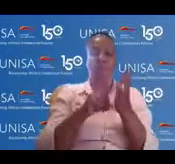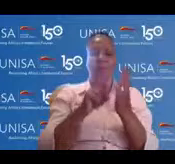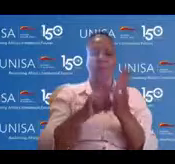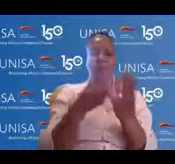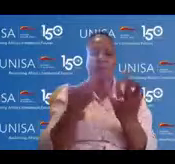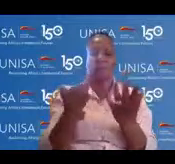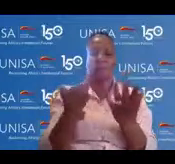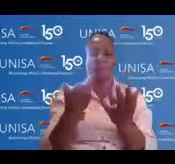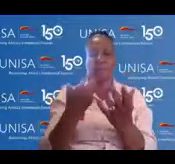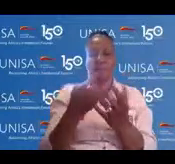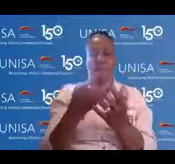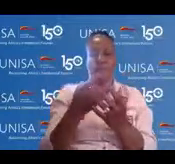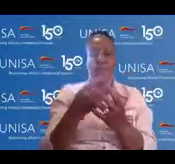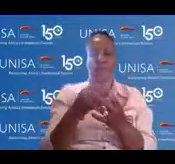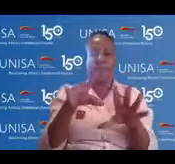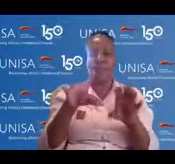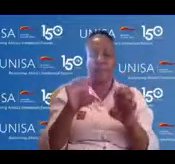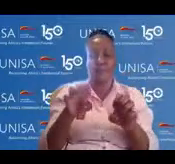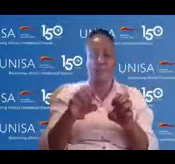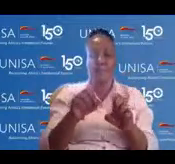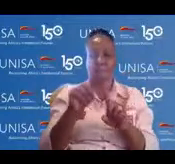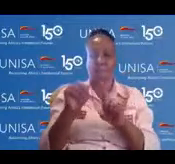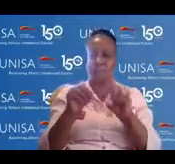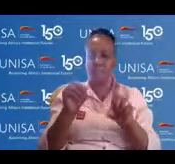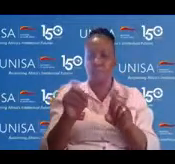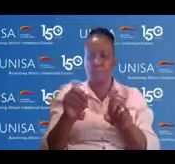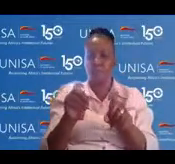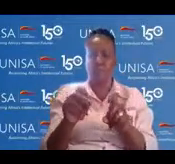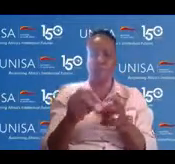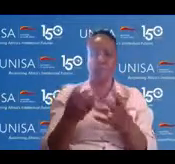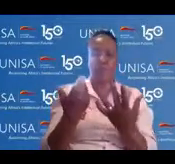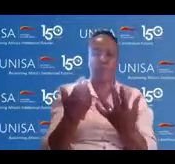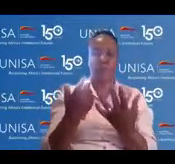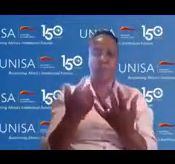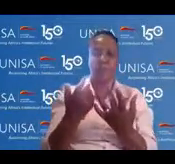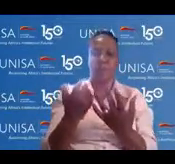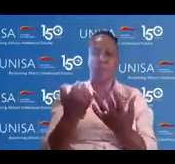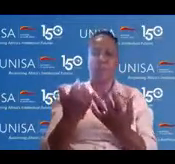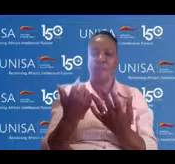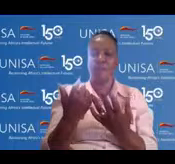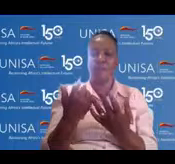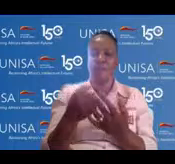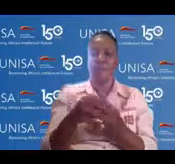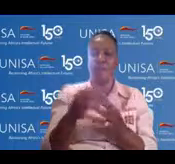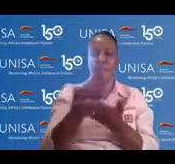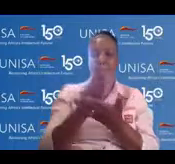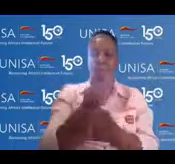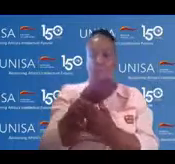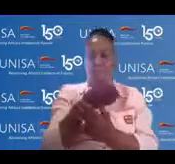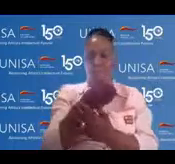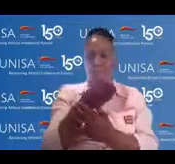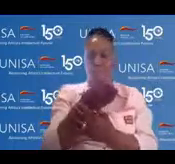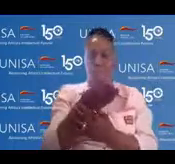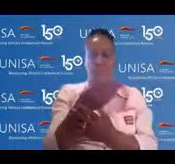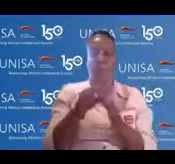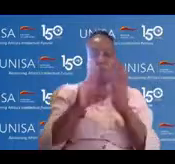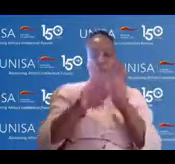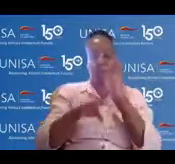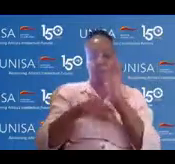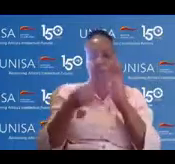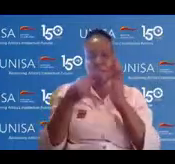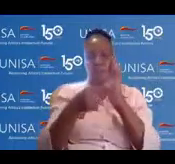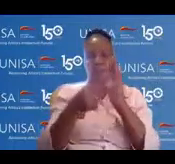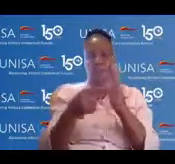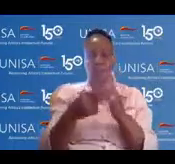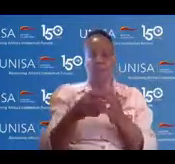exam question, where you can ask a question. We also have a dedicated page. We scroll to the bottom, chat with Luwazi. So